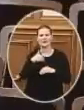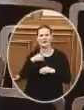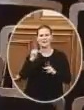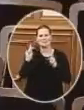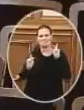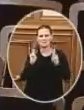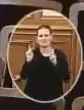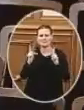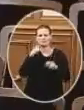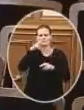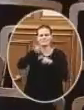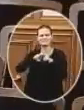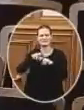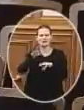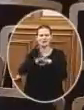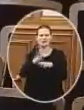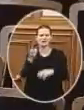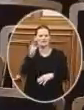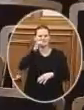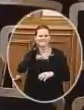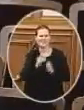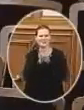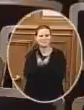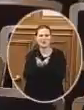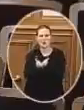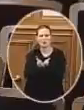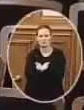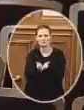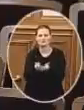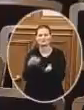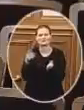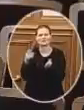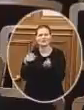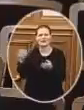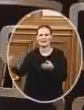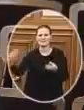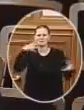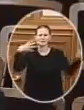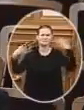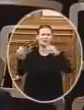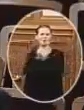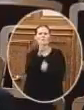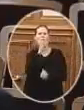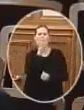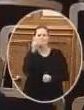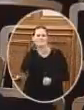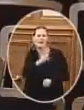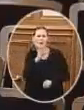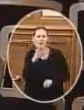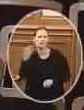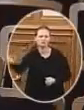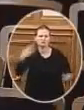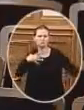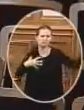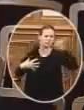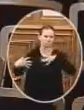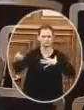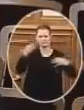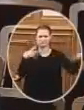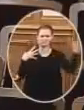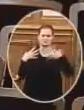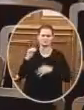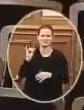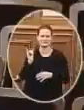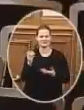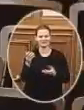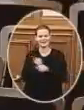facing a screen, and to really make it real, they were sprayed with water from time to time as if they were on the boat. So they were really trying to engage people without making you go